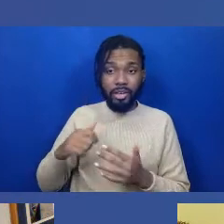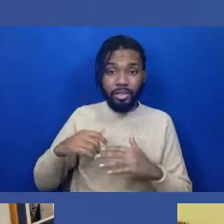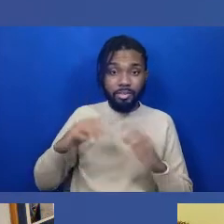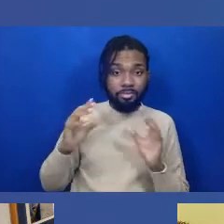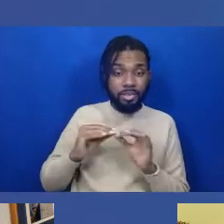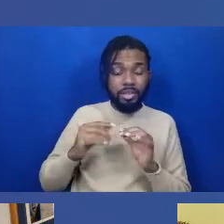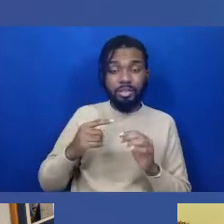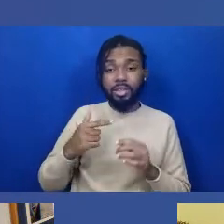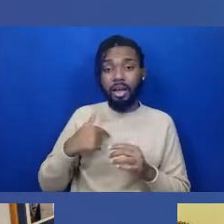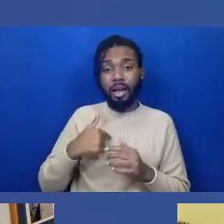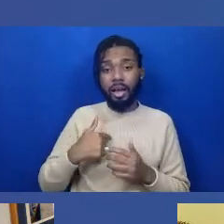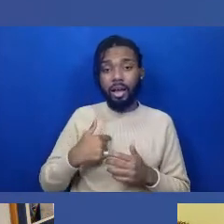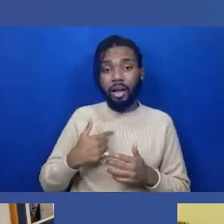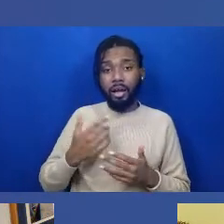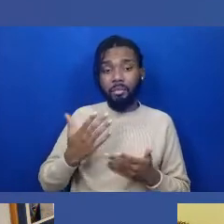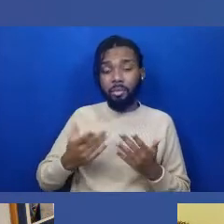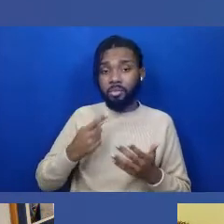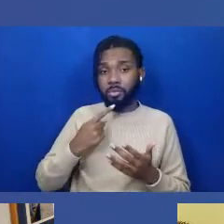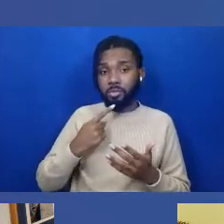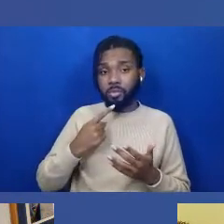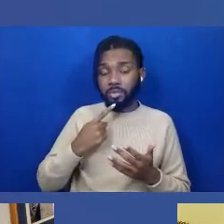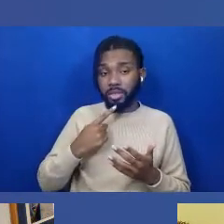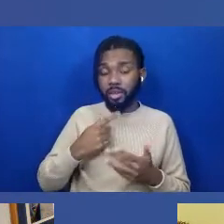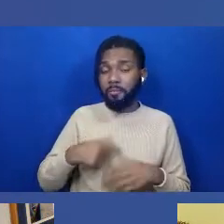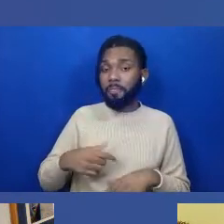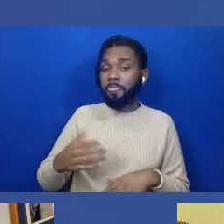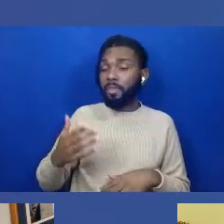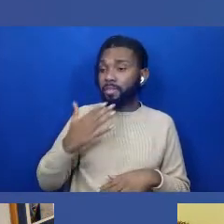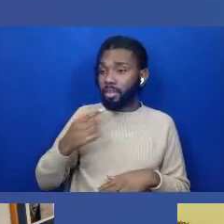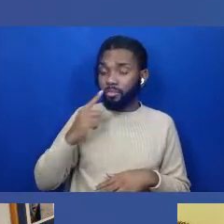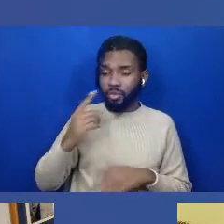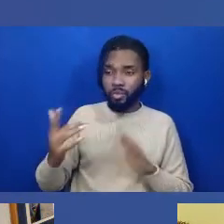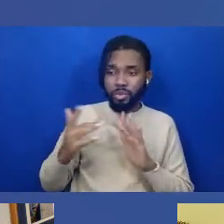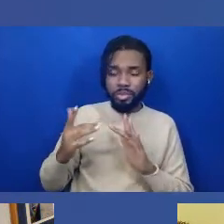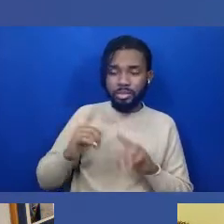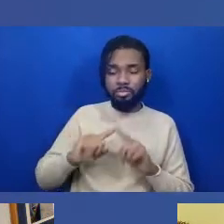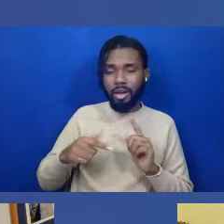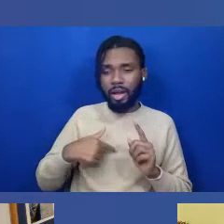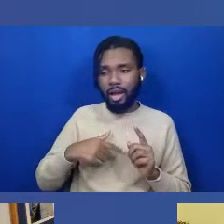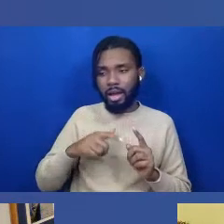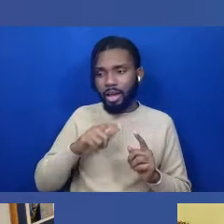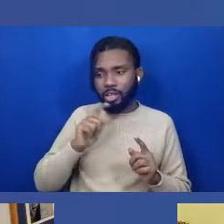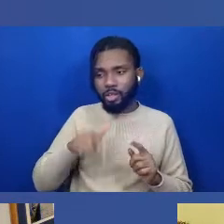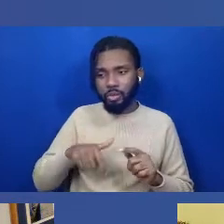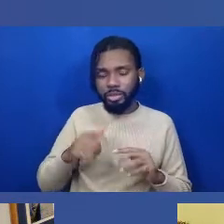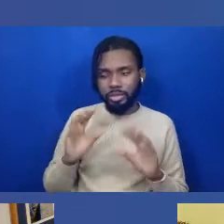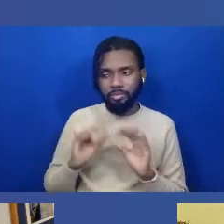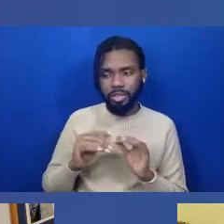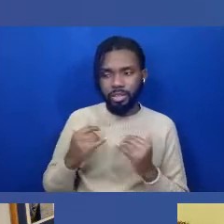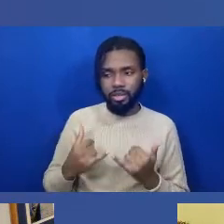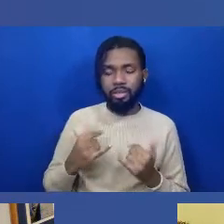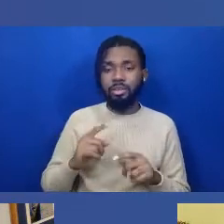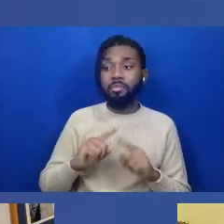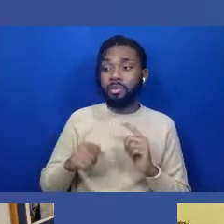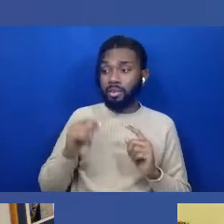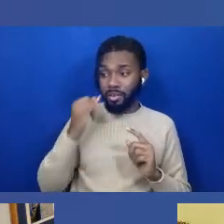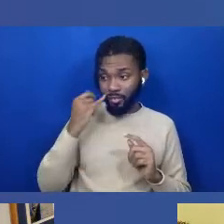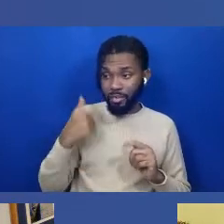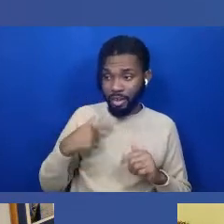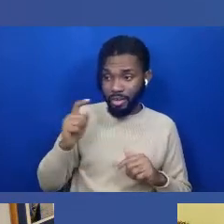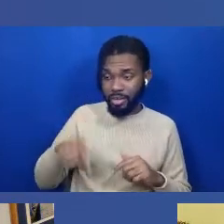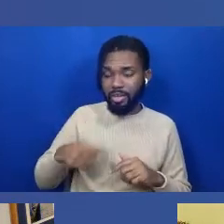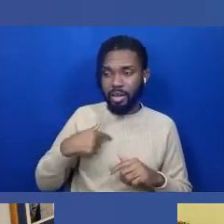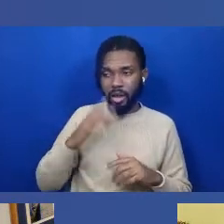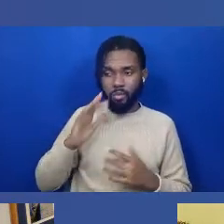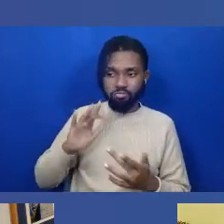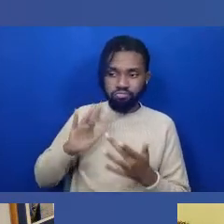say, thanks for your, you know, thanks for reaching out, but I don't need a meeting at this time. And if I do, I'll come back and